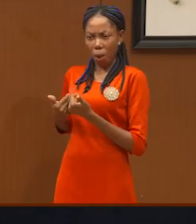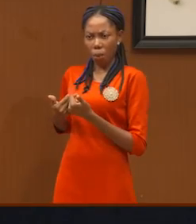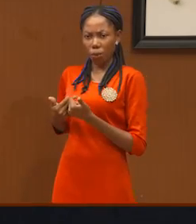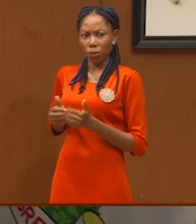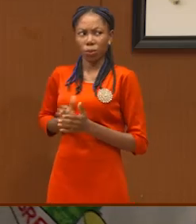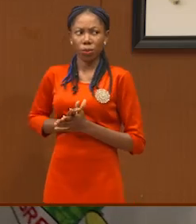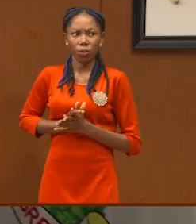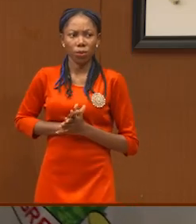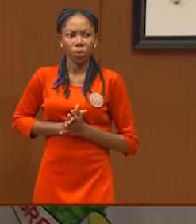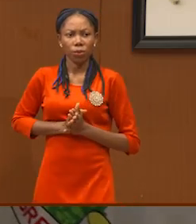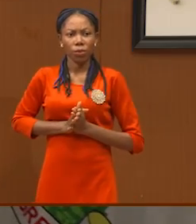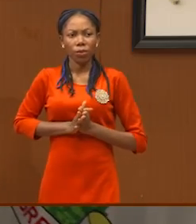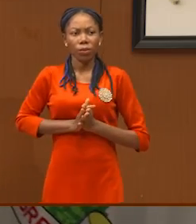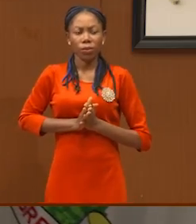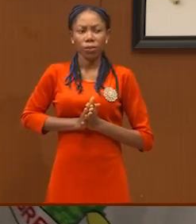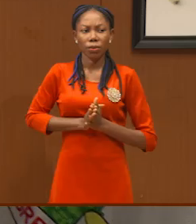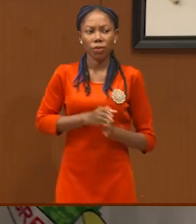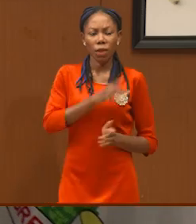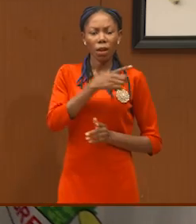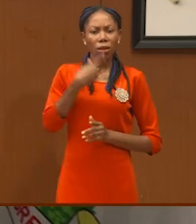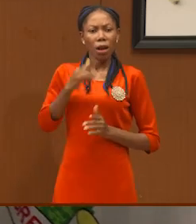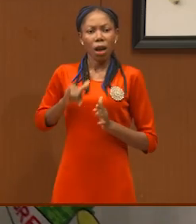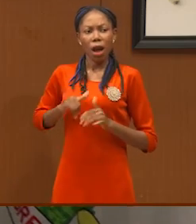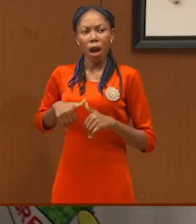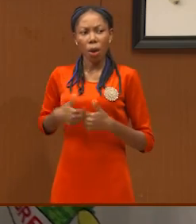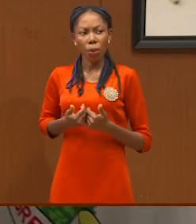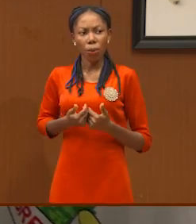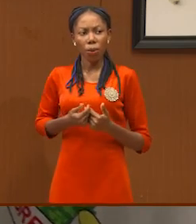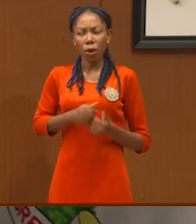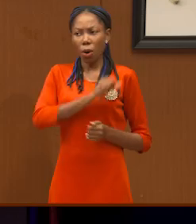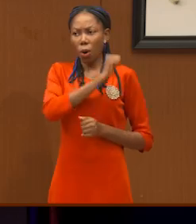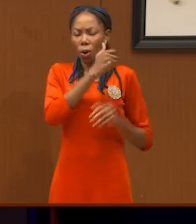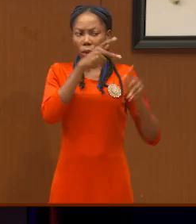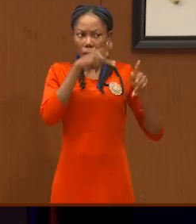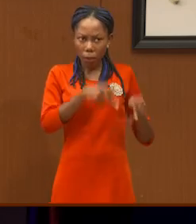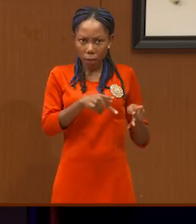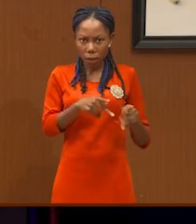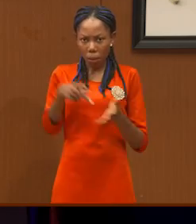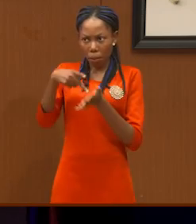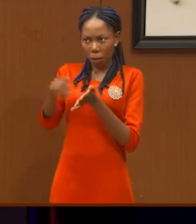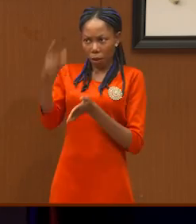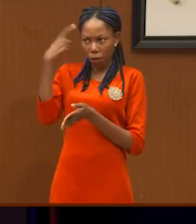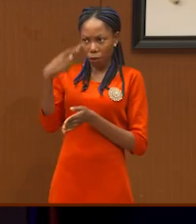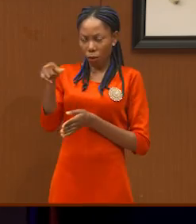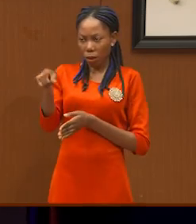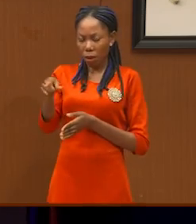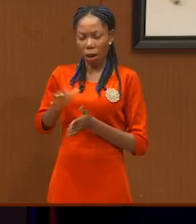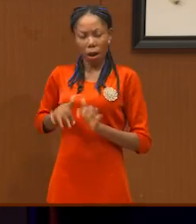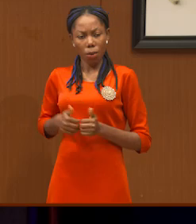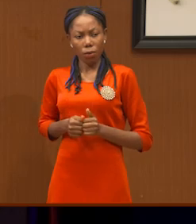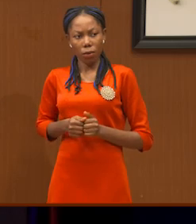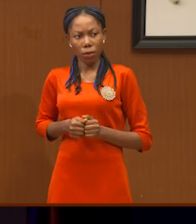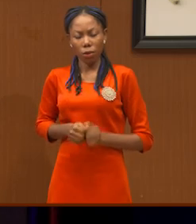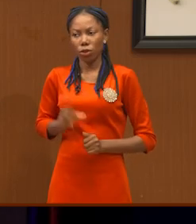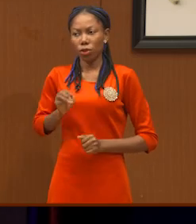one. A co-tenant paid for your prepaid Look at what meter. played out. Because of my financial point.